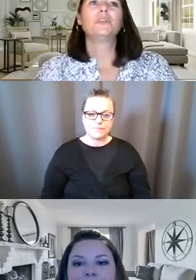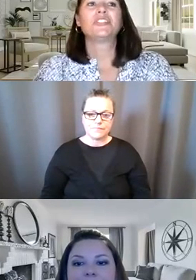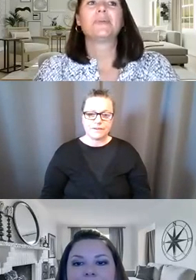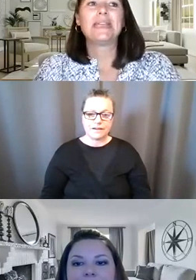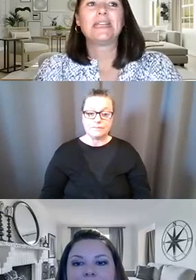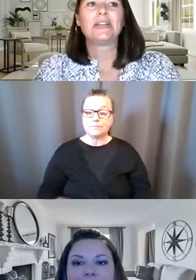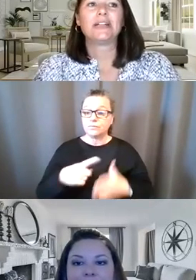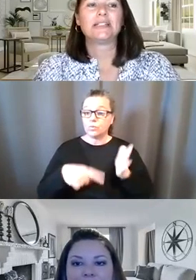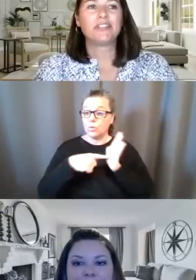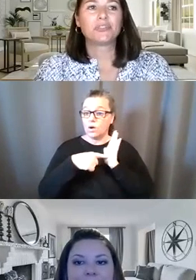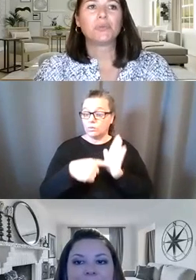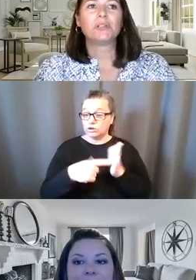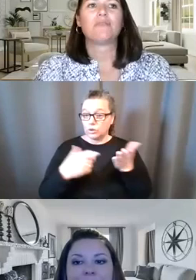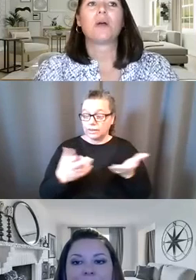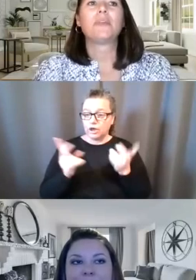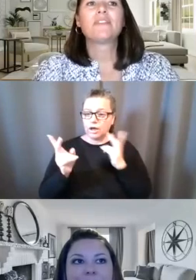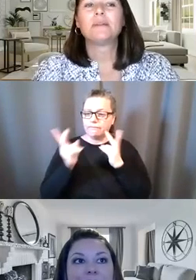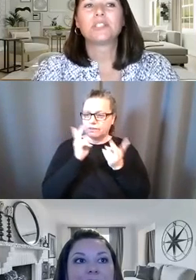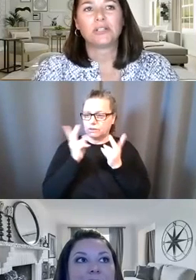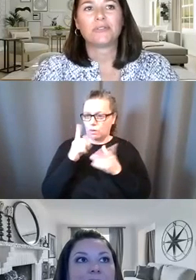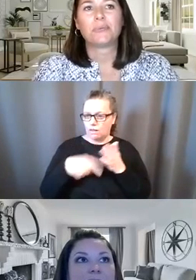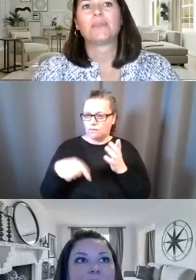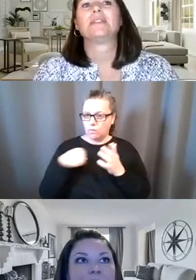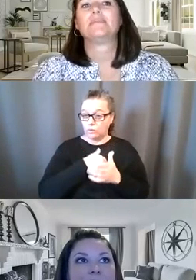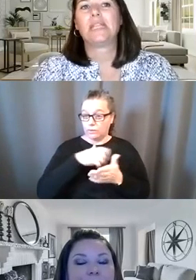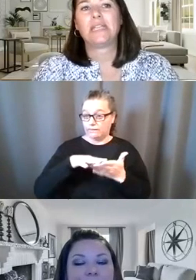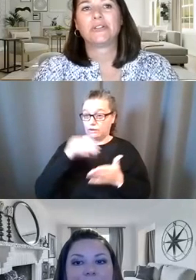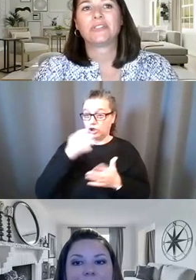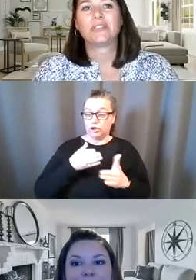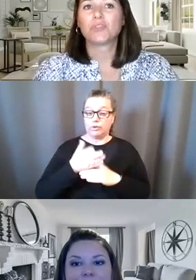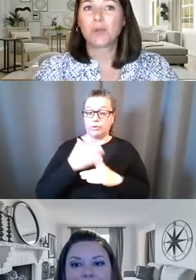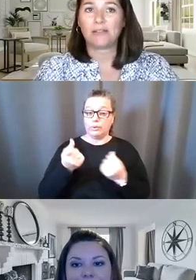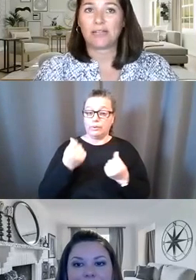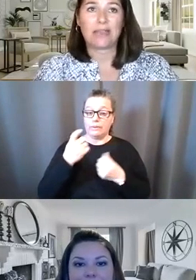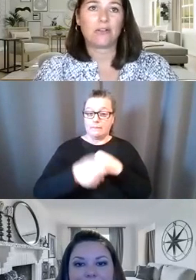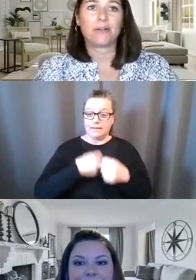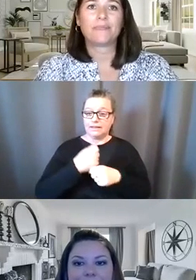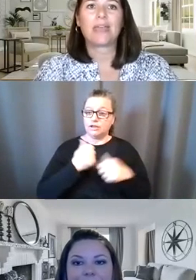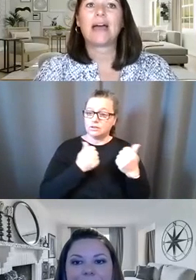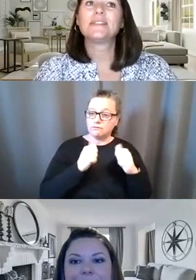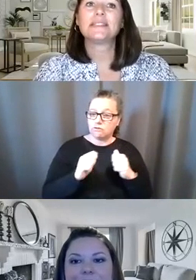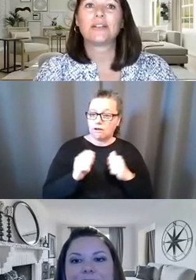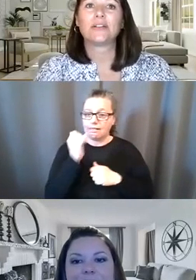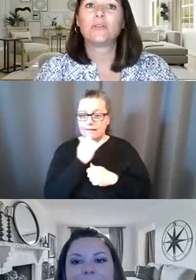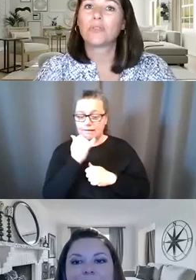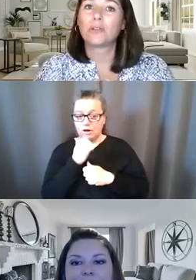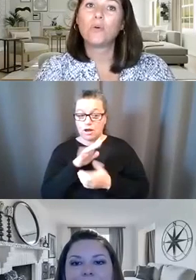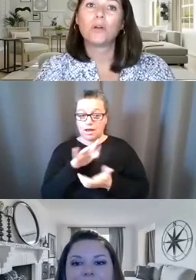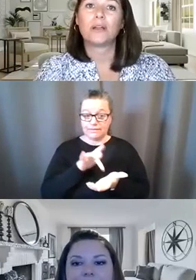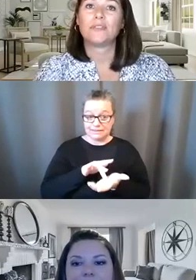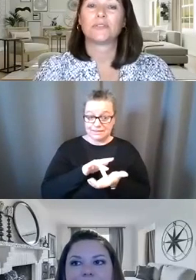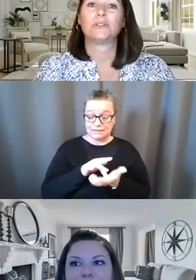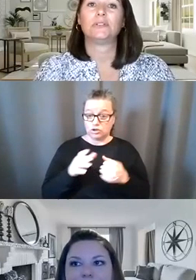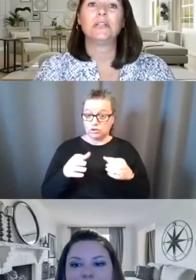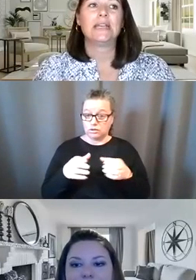What we're showing here is a visual of what we've come to learn throughout these many years of trial and error. At the center, or the core